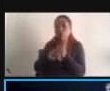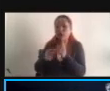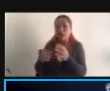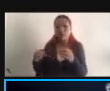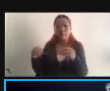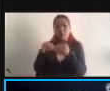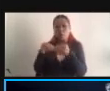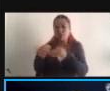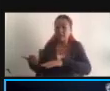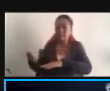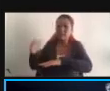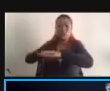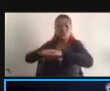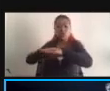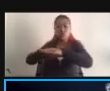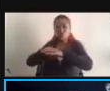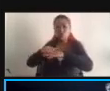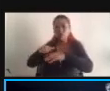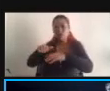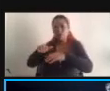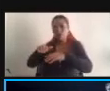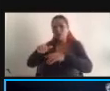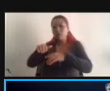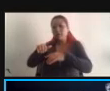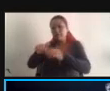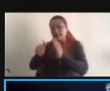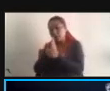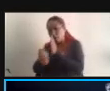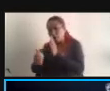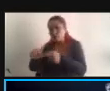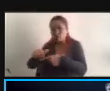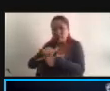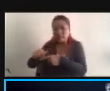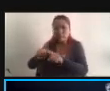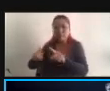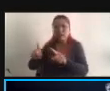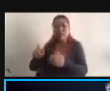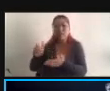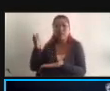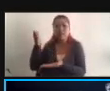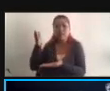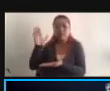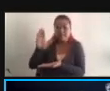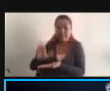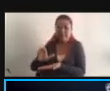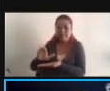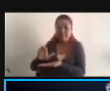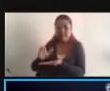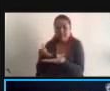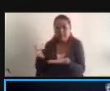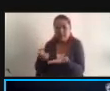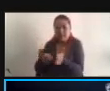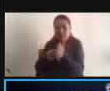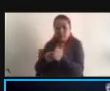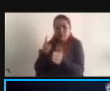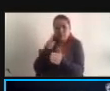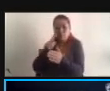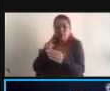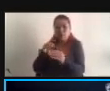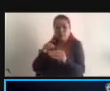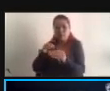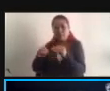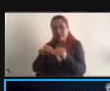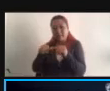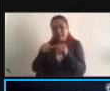also require fewer maintainers. And how they accomplished this was actually using an HSI tool